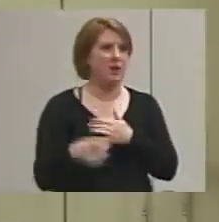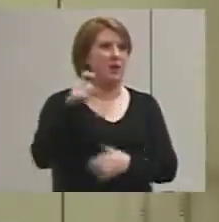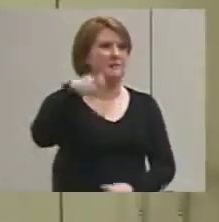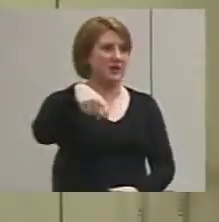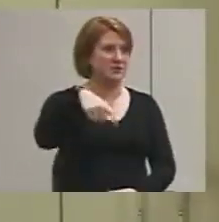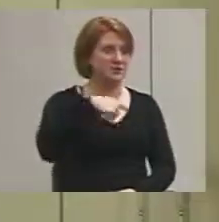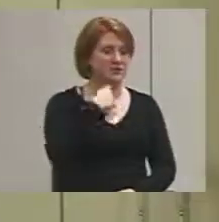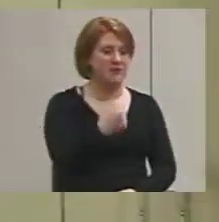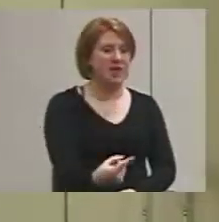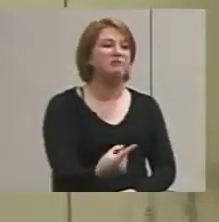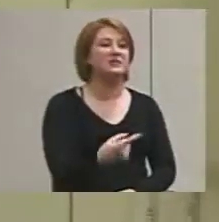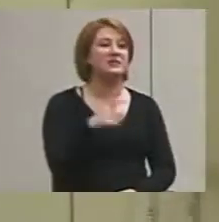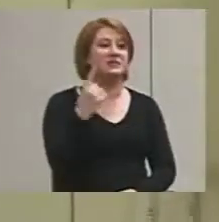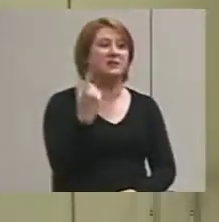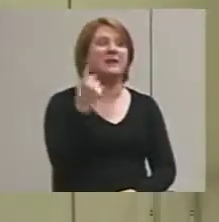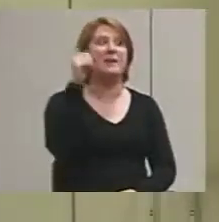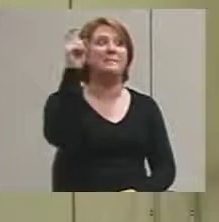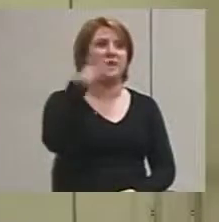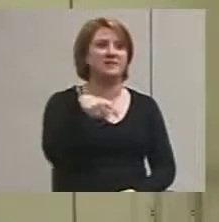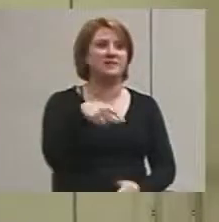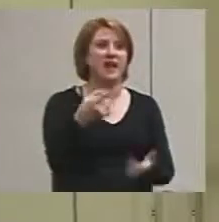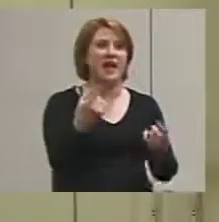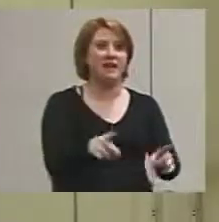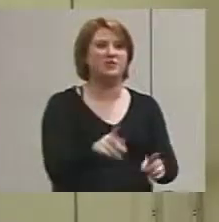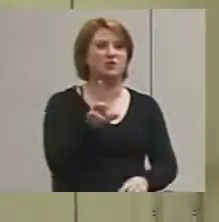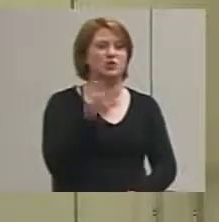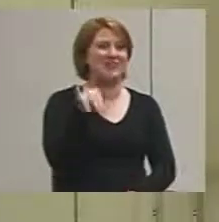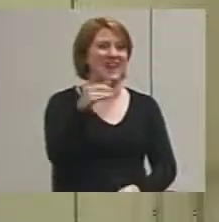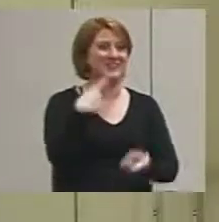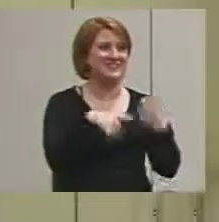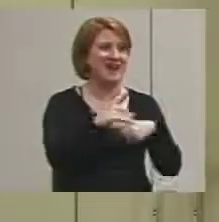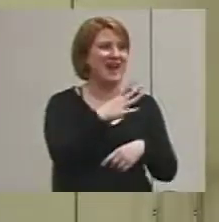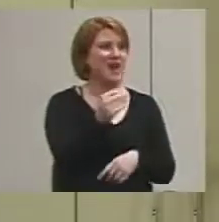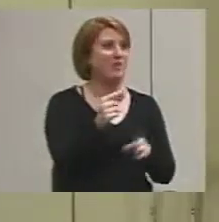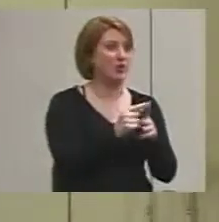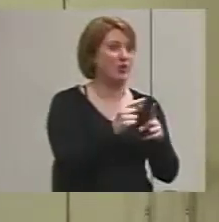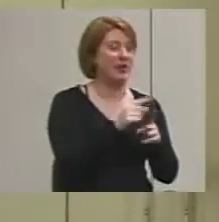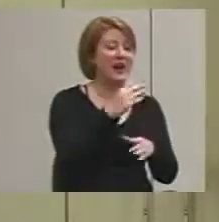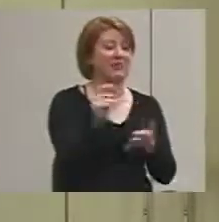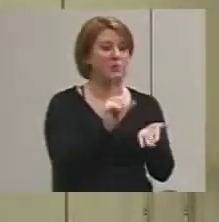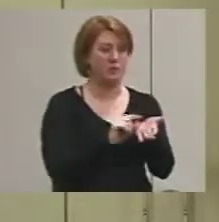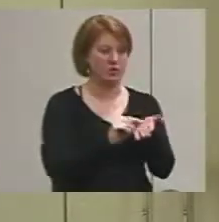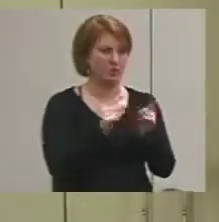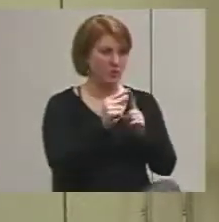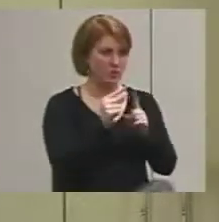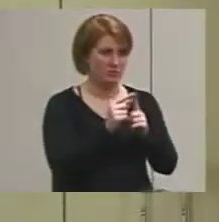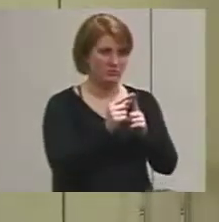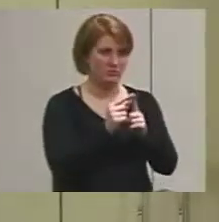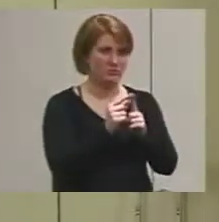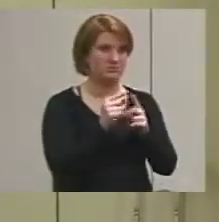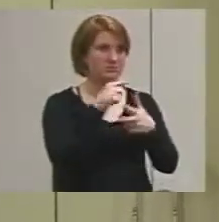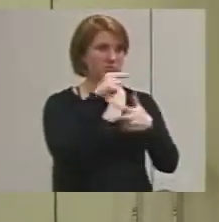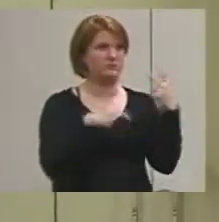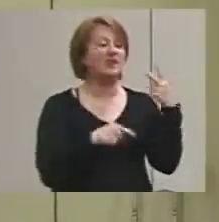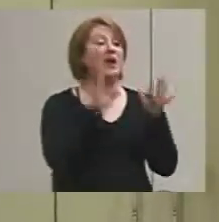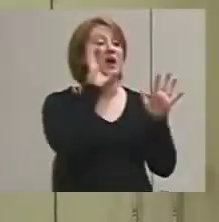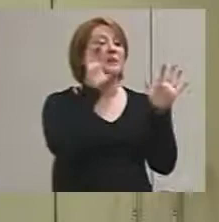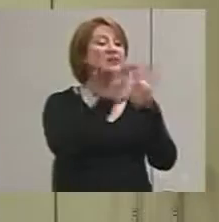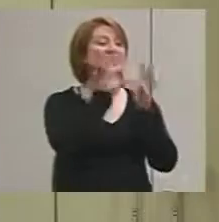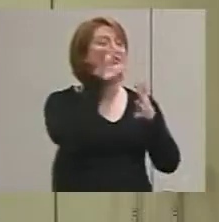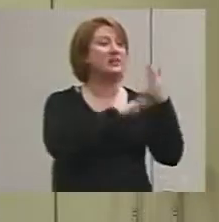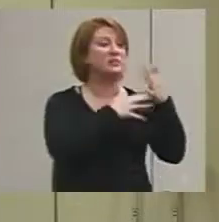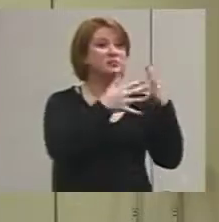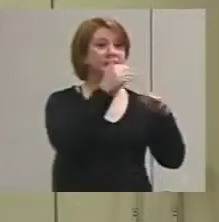when this is something that really must happen, using the sign and the word and even the printed word must. Picture schedules in